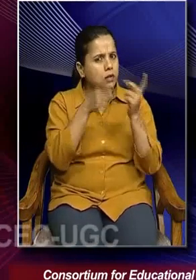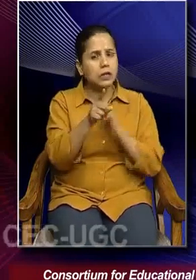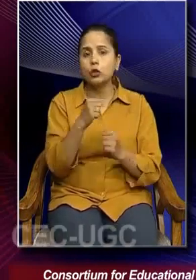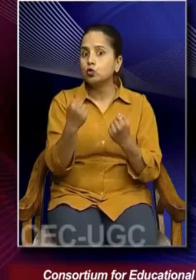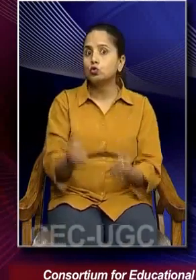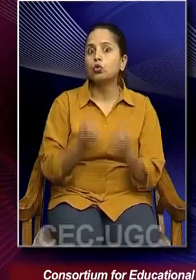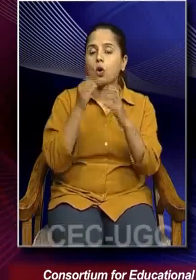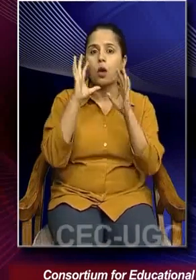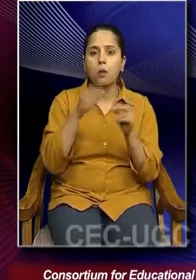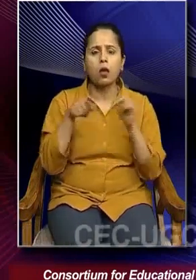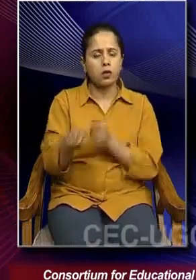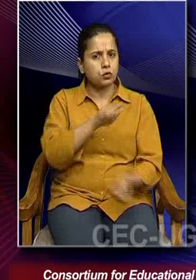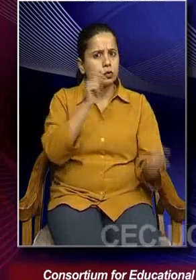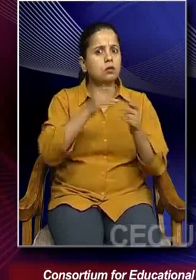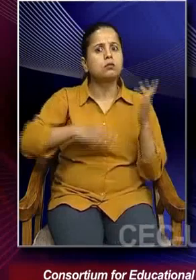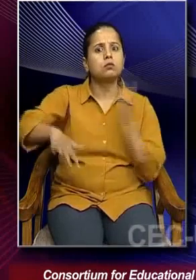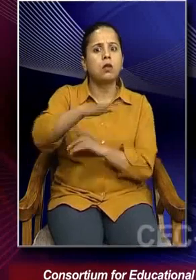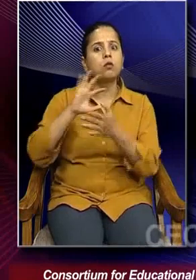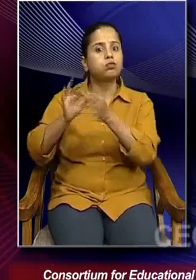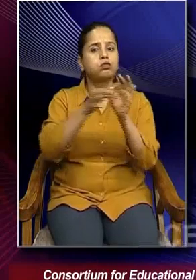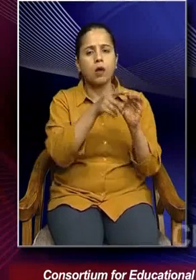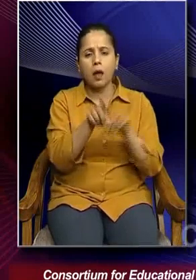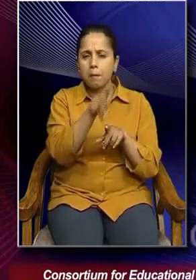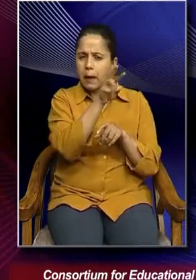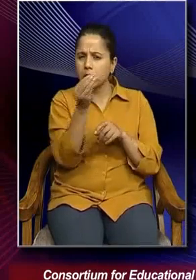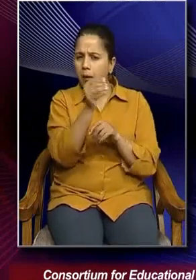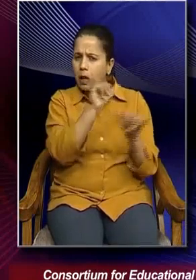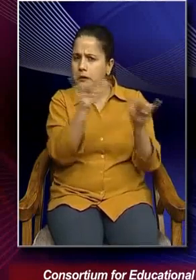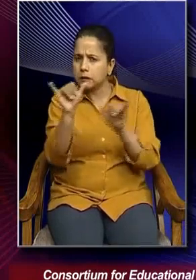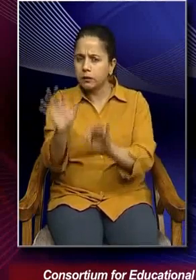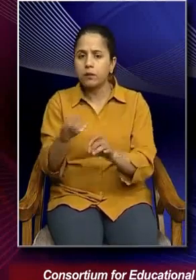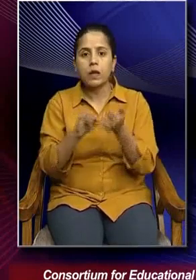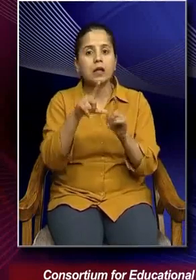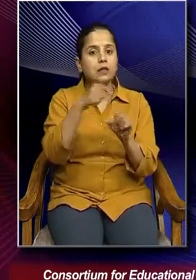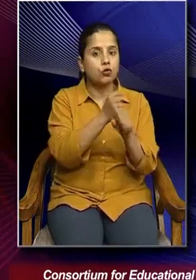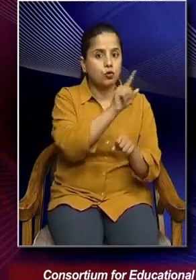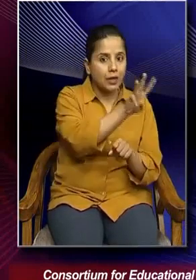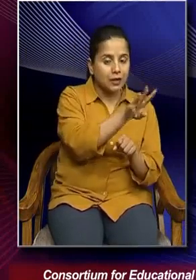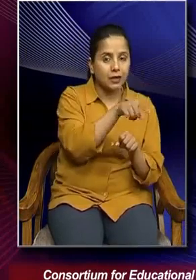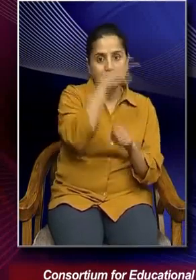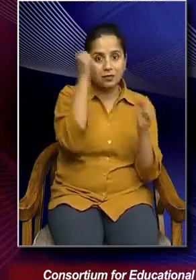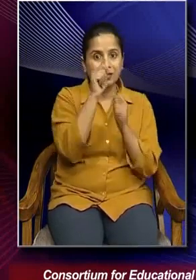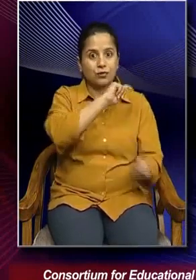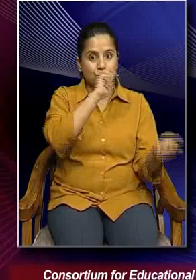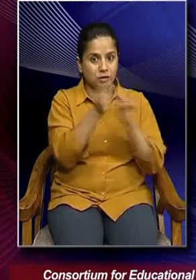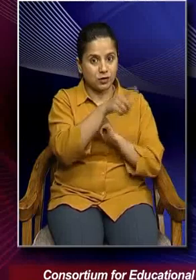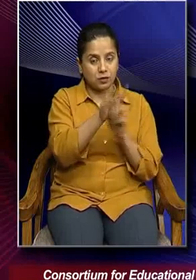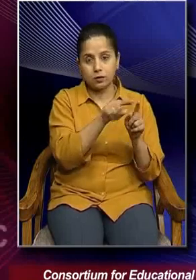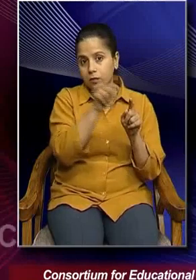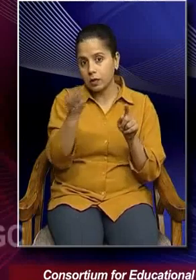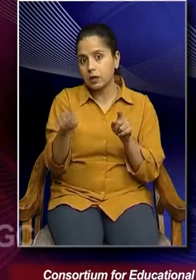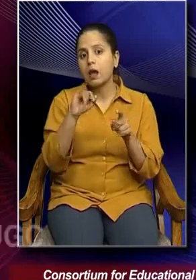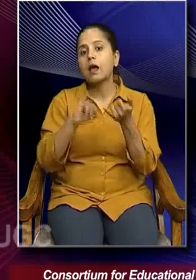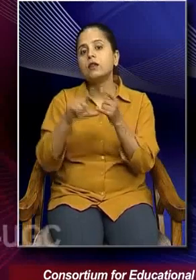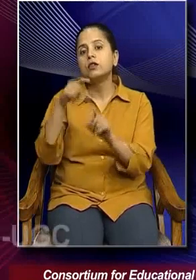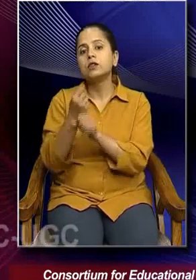strong, robust synergies that exist between SDG 13 on climate actions with SDG 3,